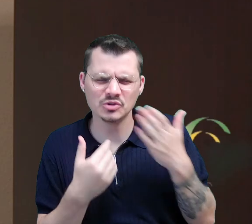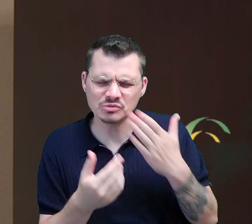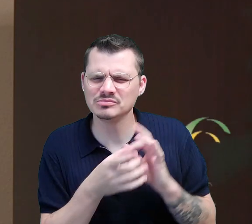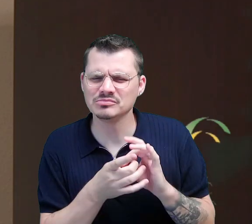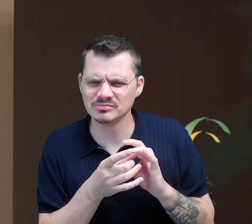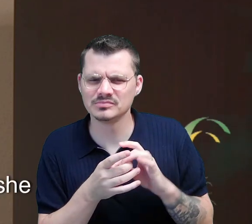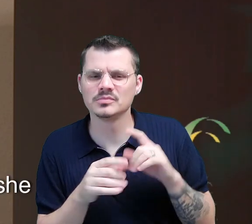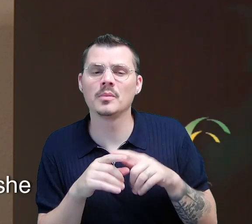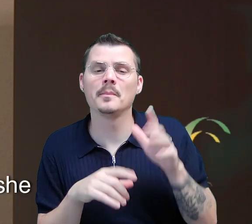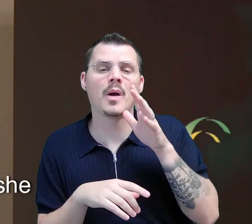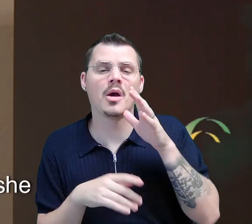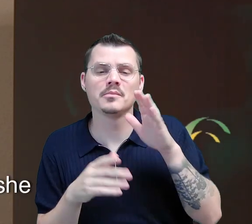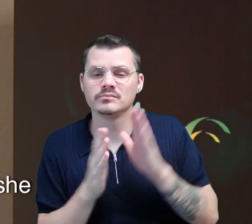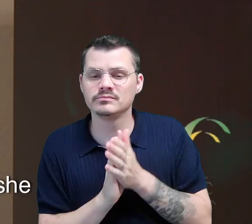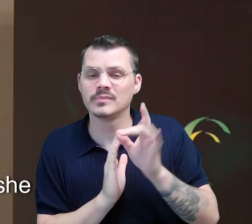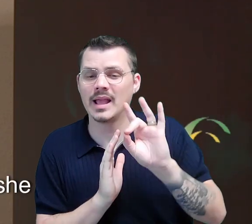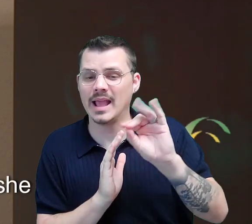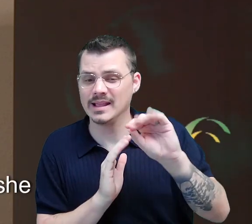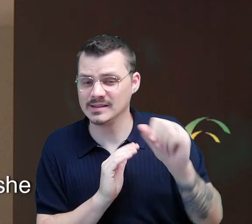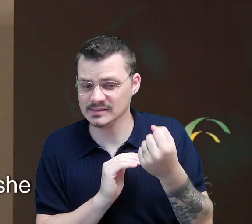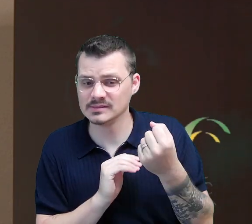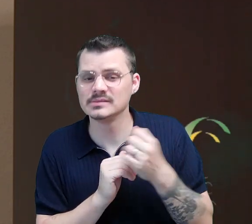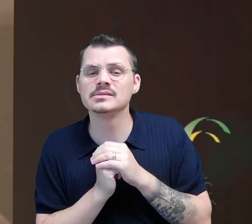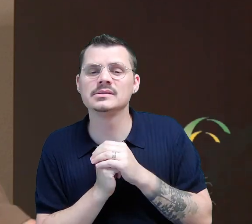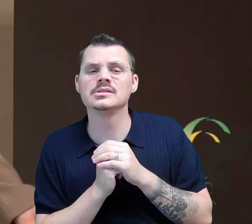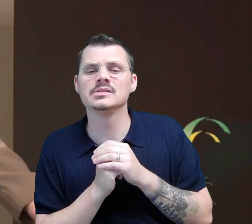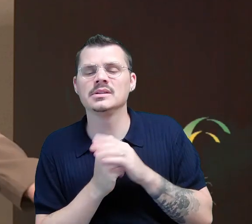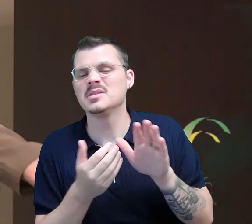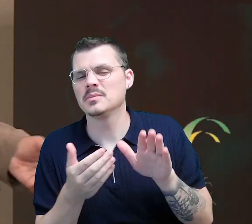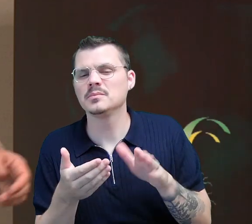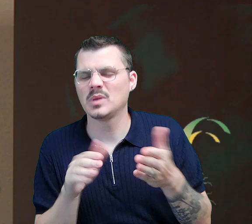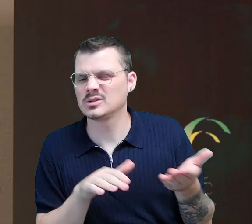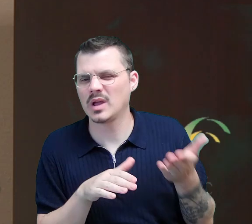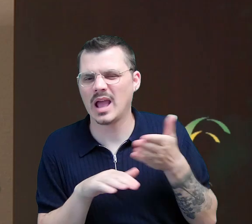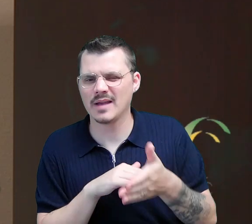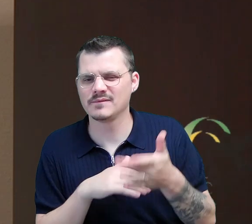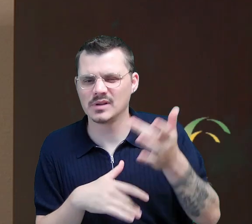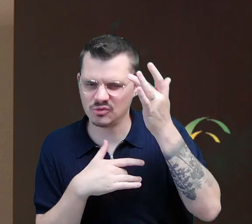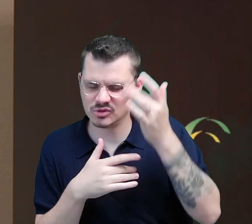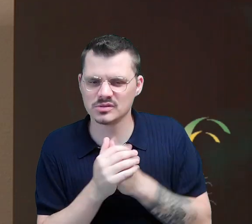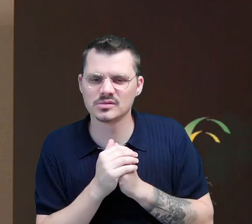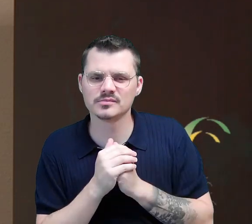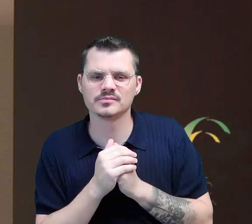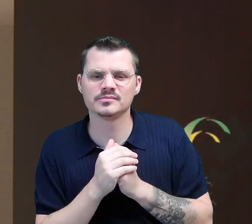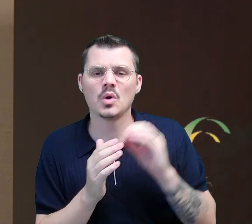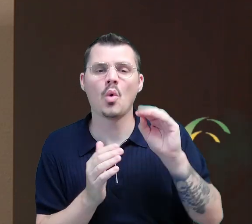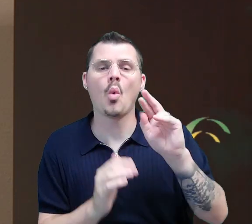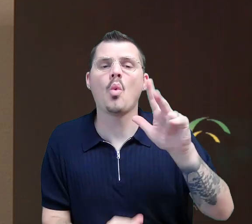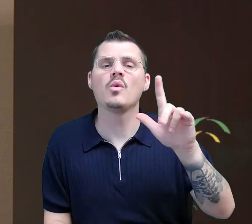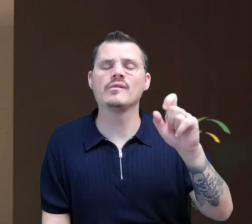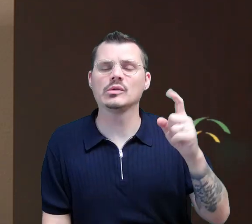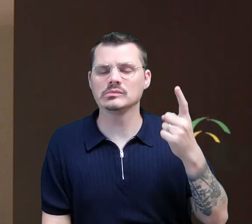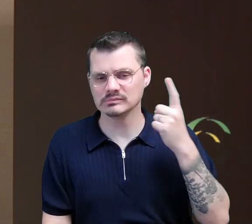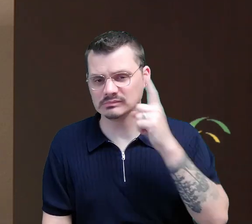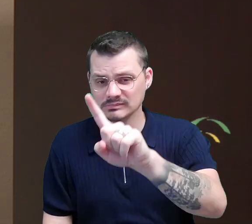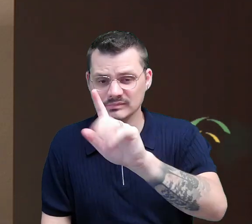good ways, when Mom got into her upper 80s, she passed away after a short illness. And Orville went